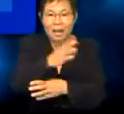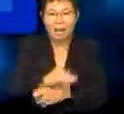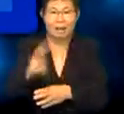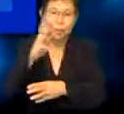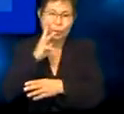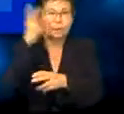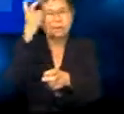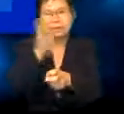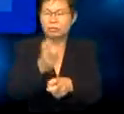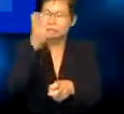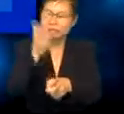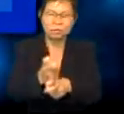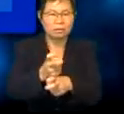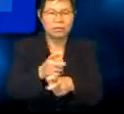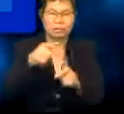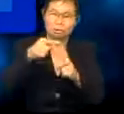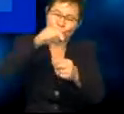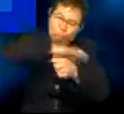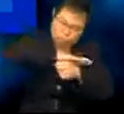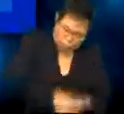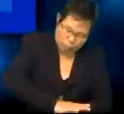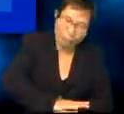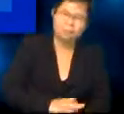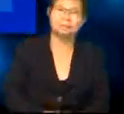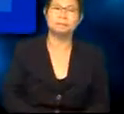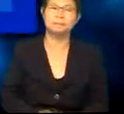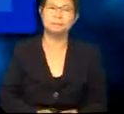and liquids are difficult to compress.